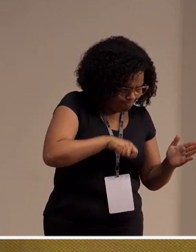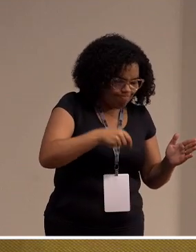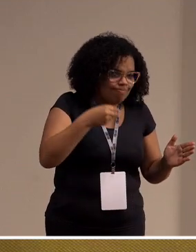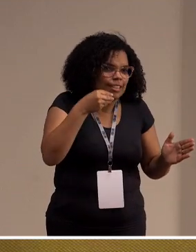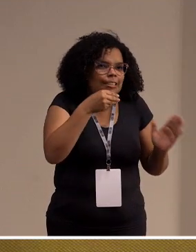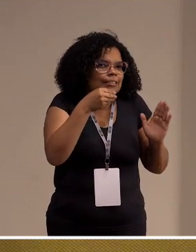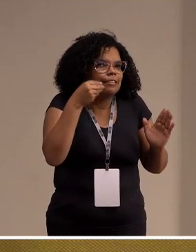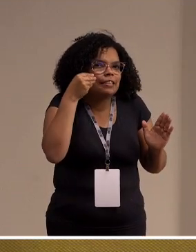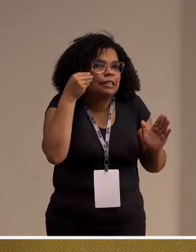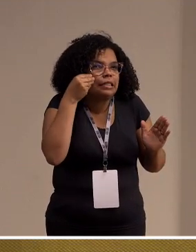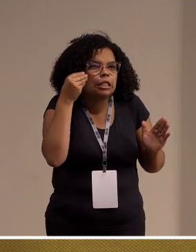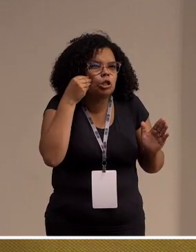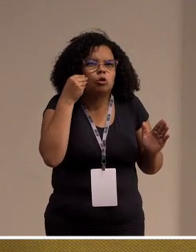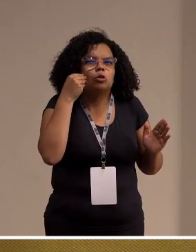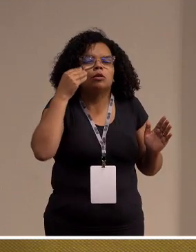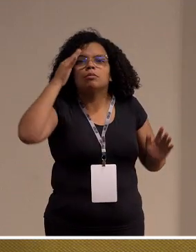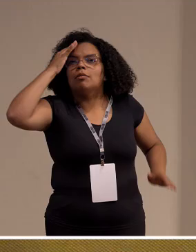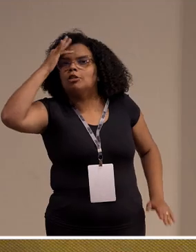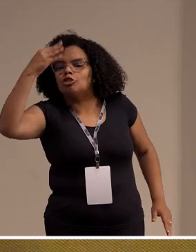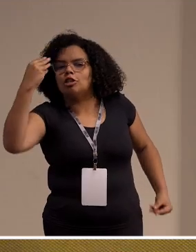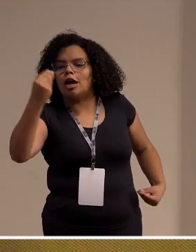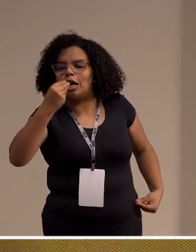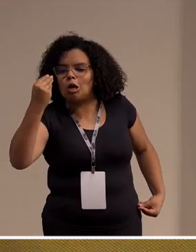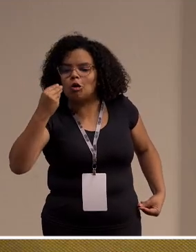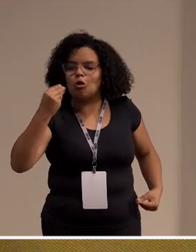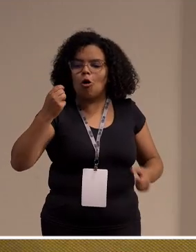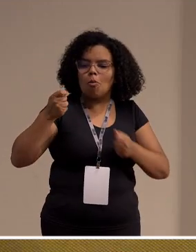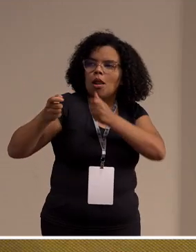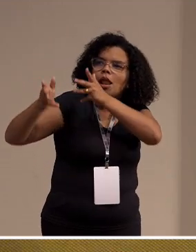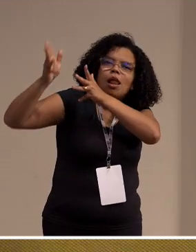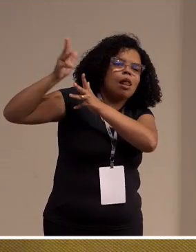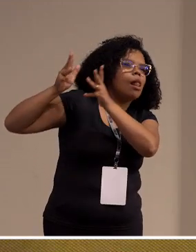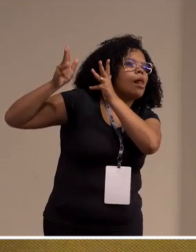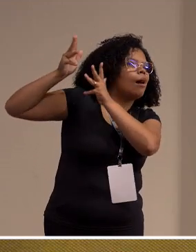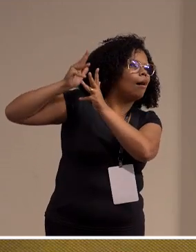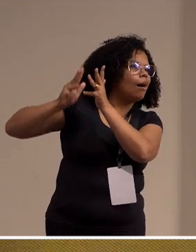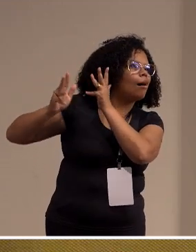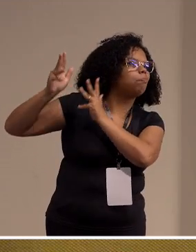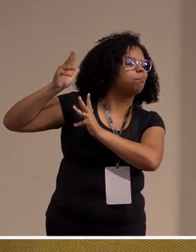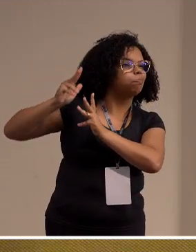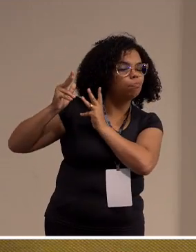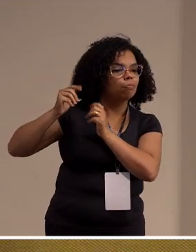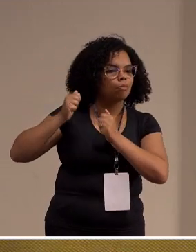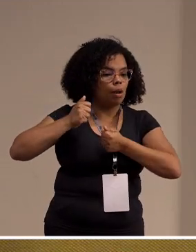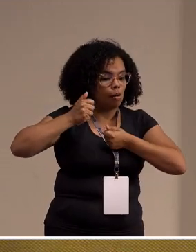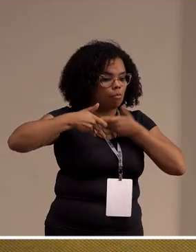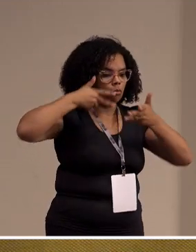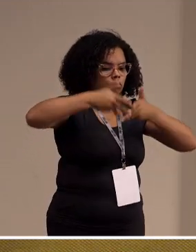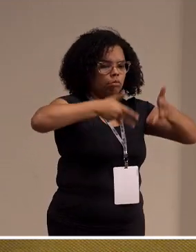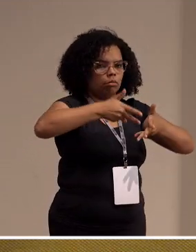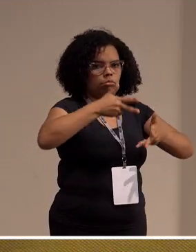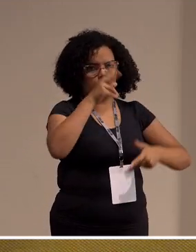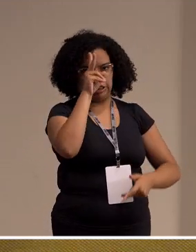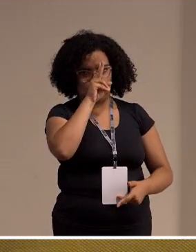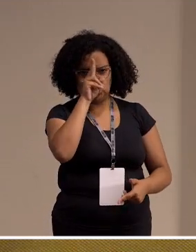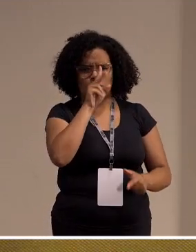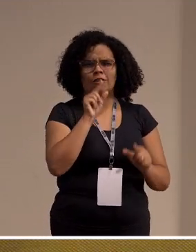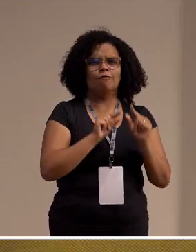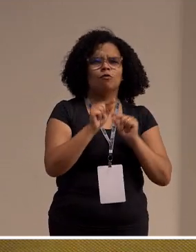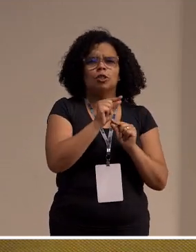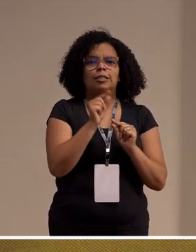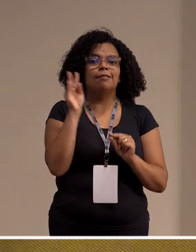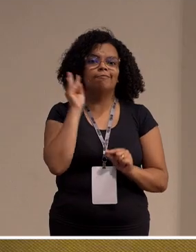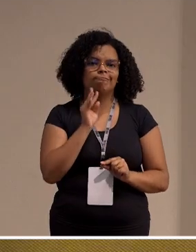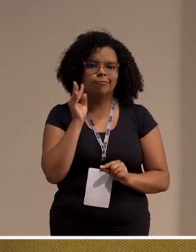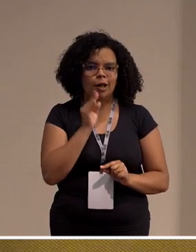to tell a story that I hoped would be compelling to people besides myself. You know, it was automatically an interesting story